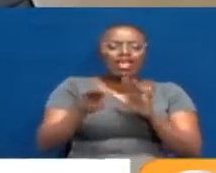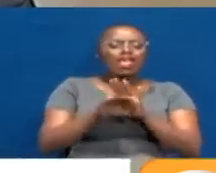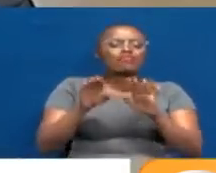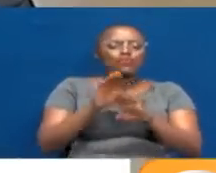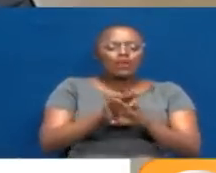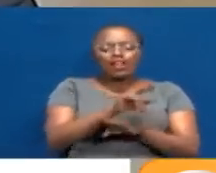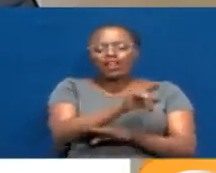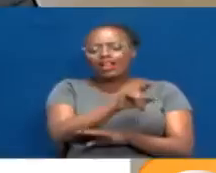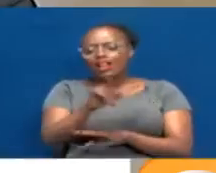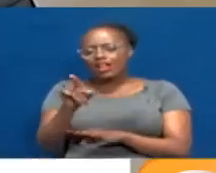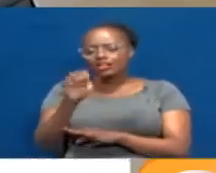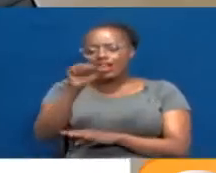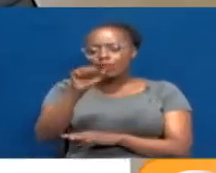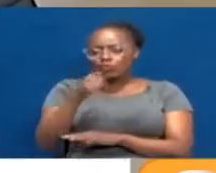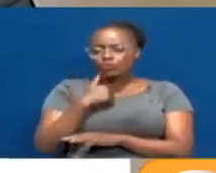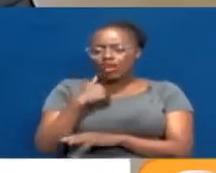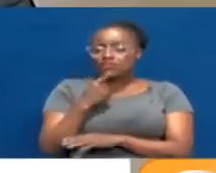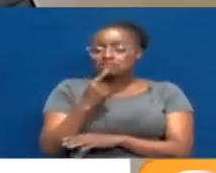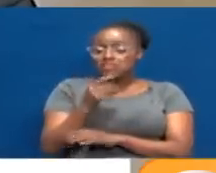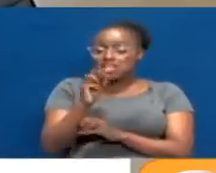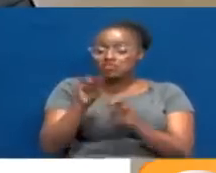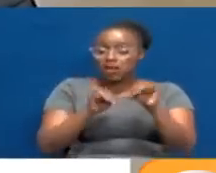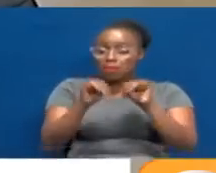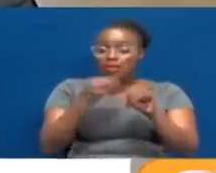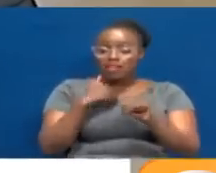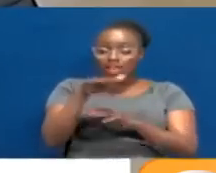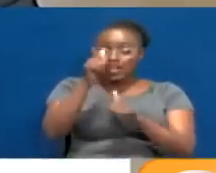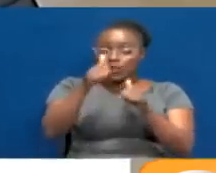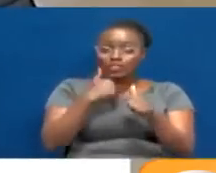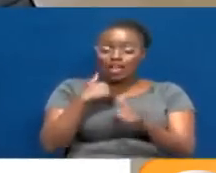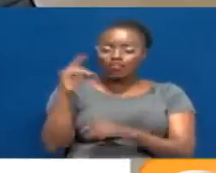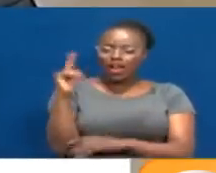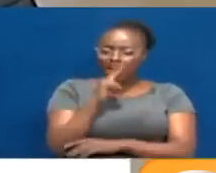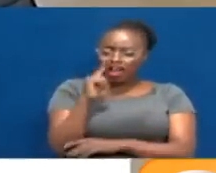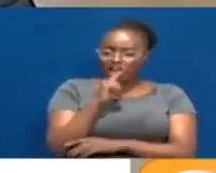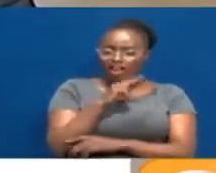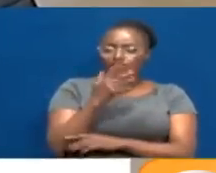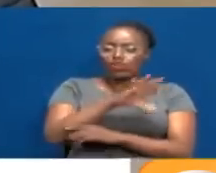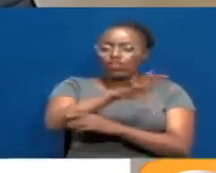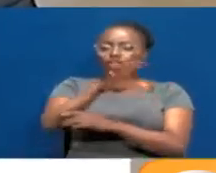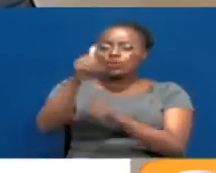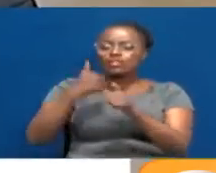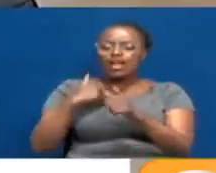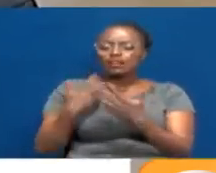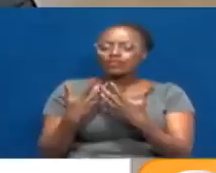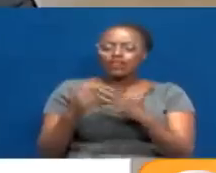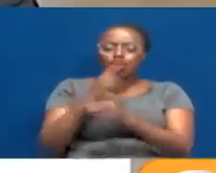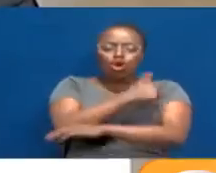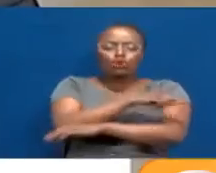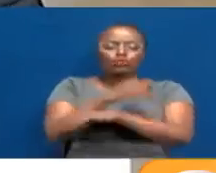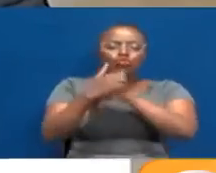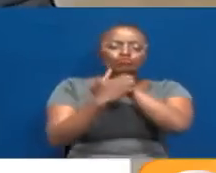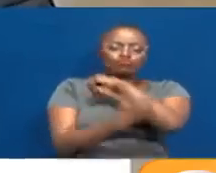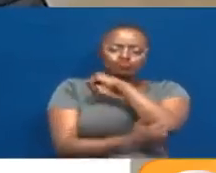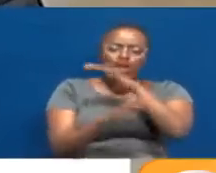a hotspot. What if we had mapping of hotspots for counties with deplorable health facilities,